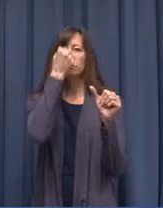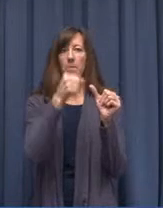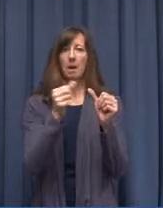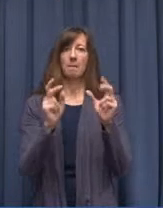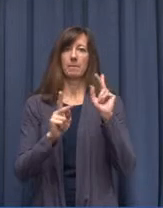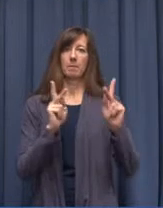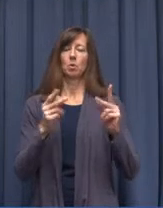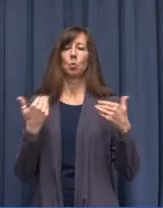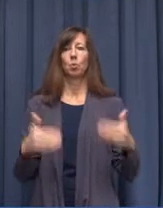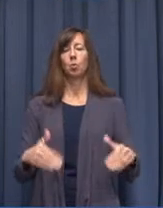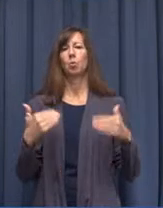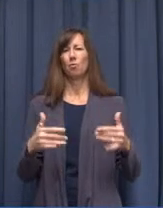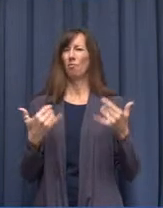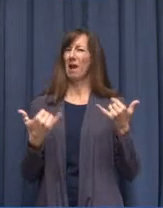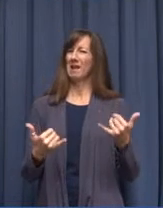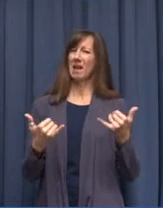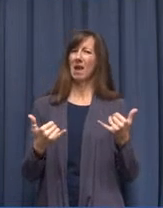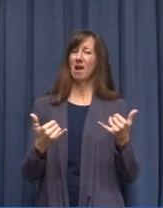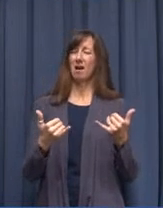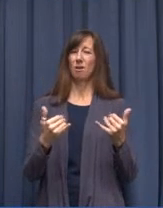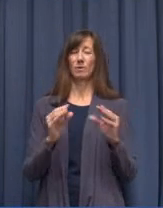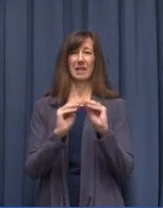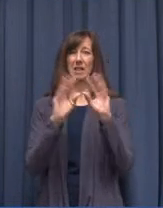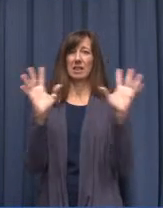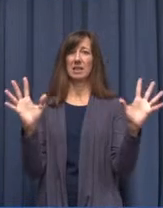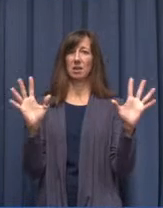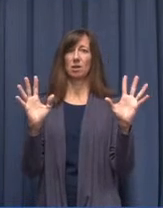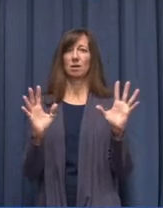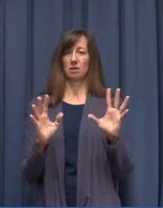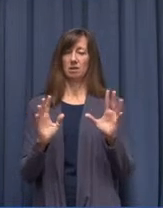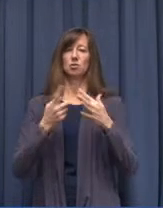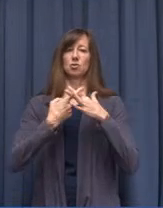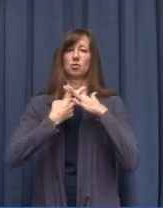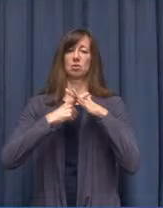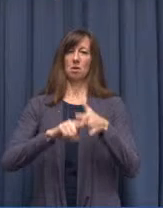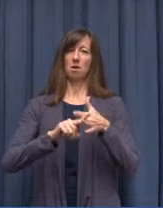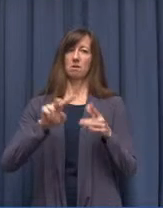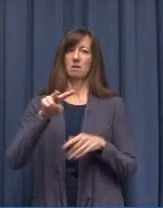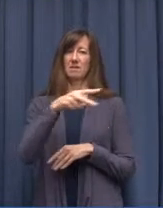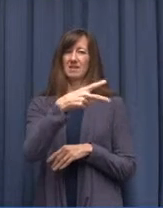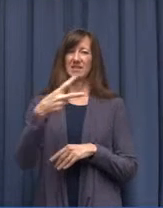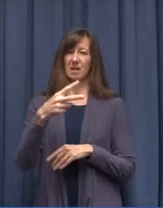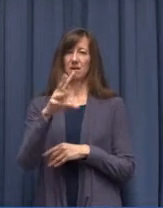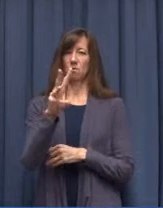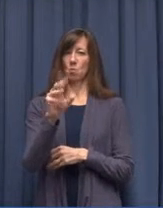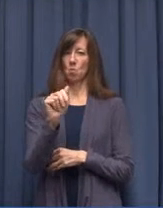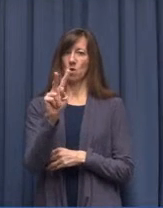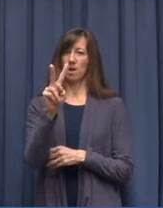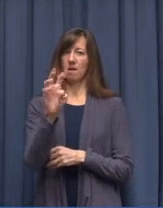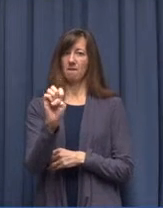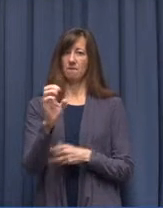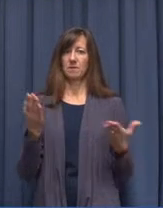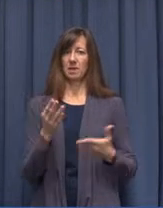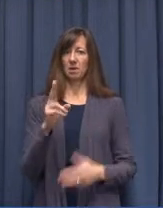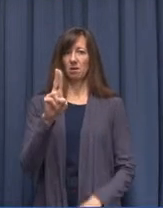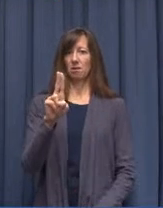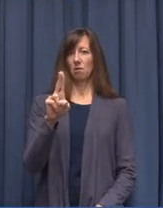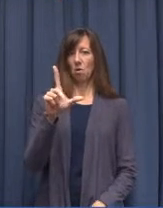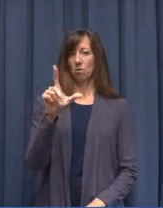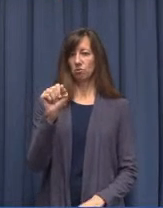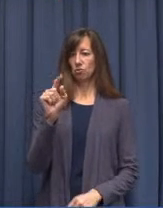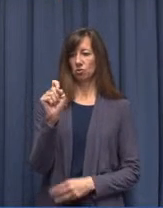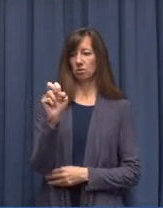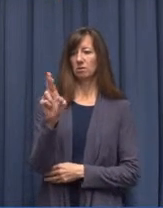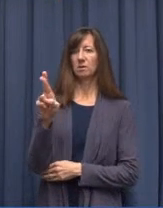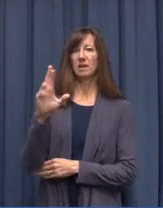data, that we are at the beginning of a second wave of COVID-19 in Ulster County. And while that's